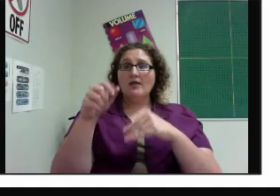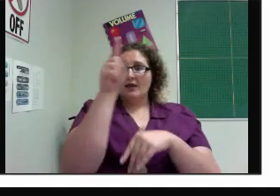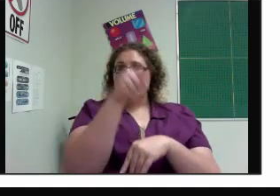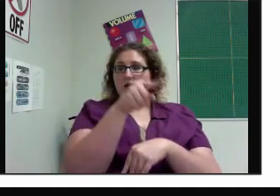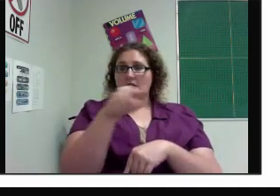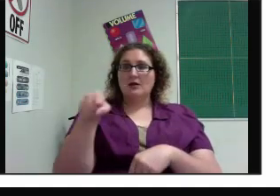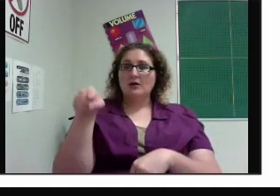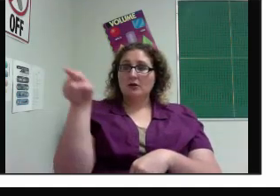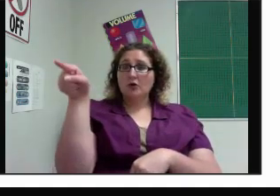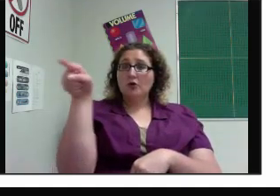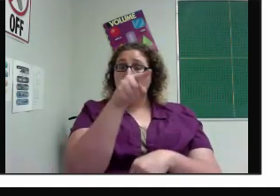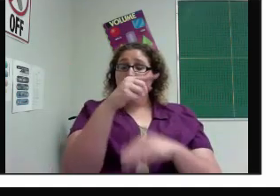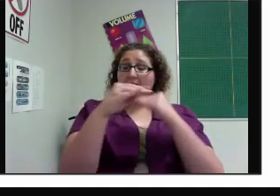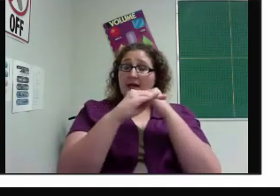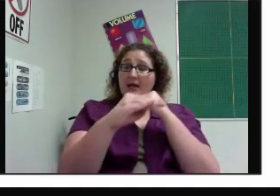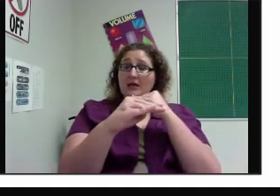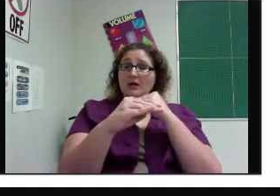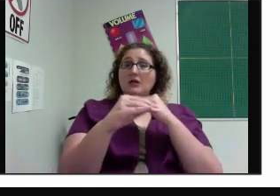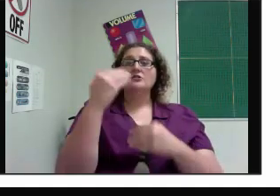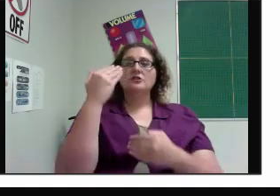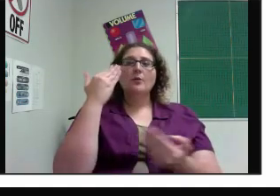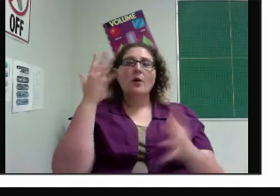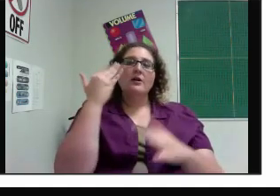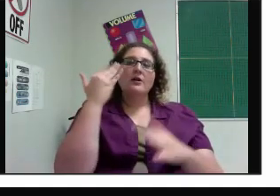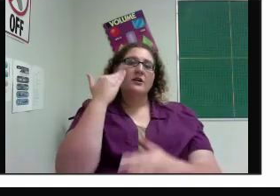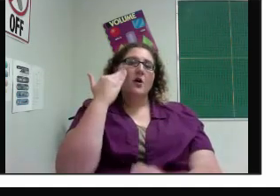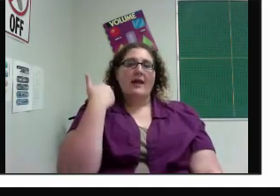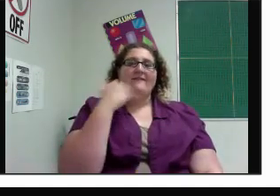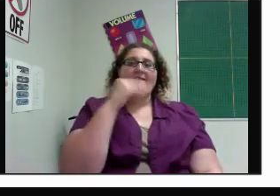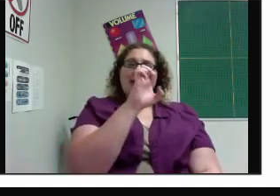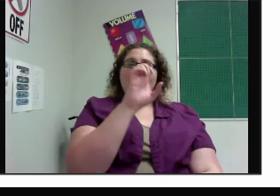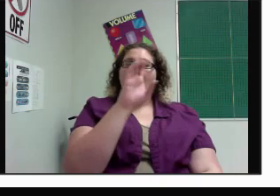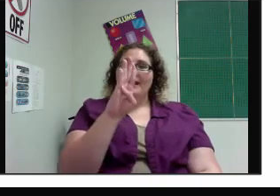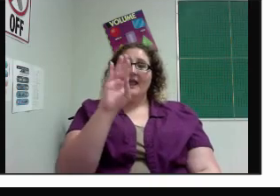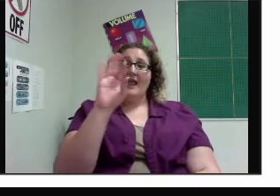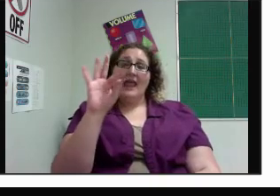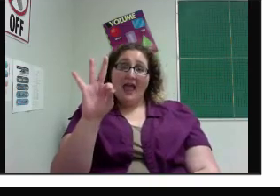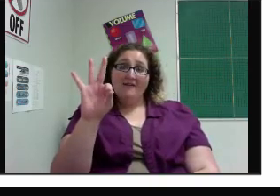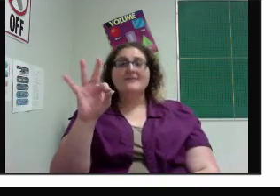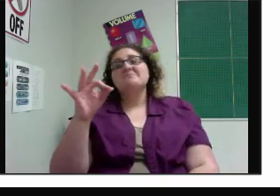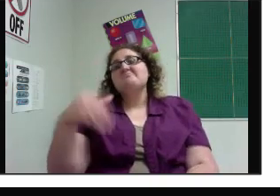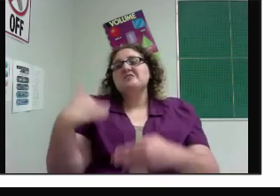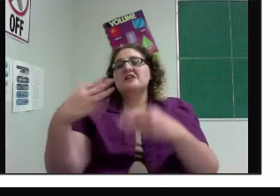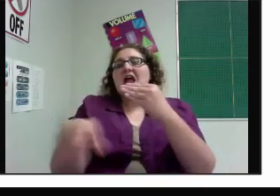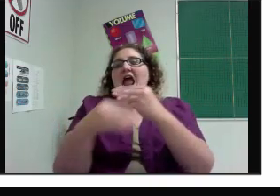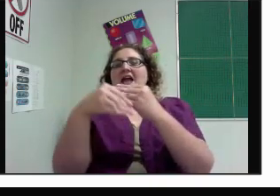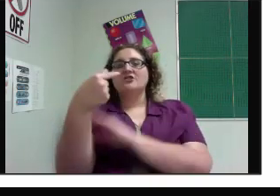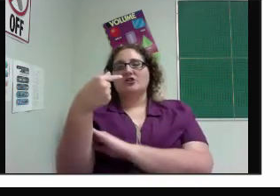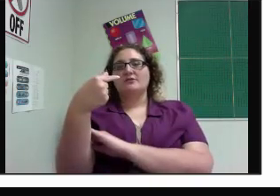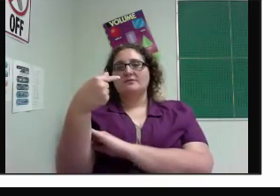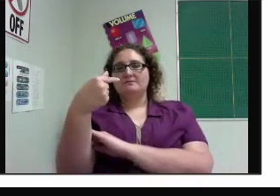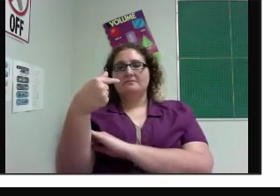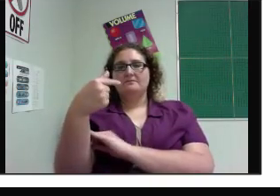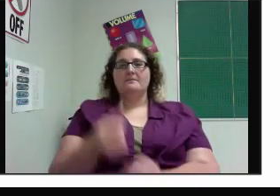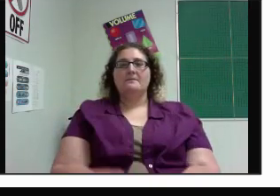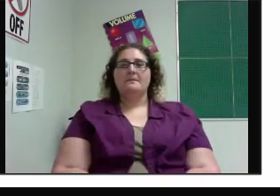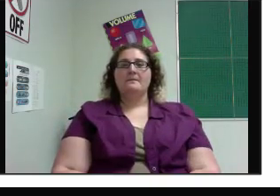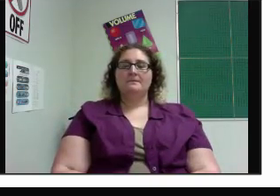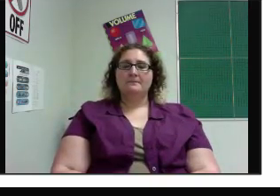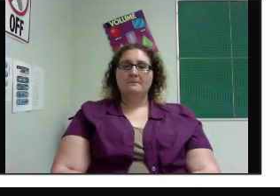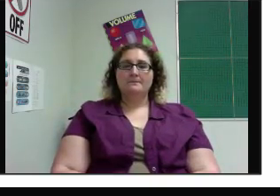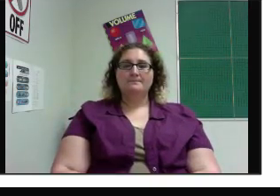Okay. On the next one it says name 4 coplanar points. That means they all lie on the same plane, so we're looking for points that